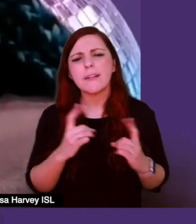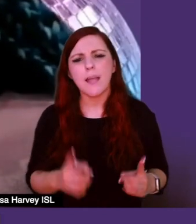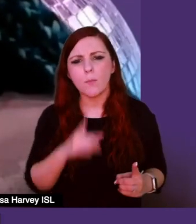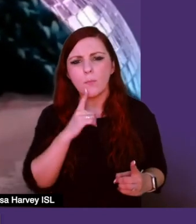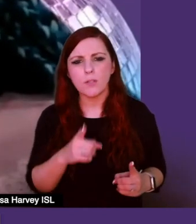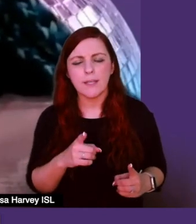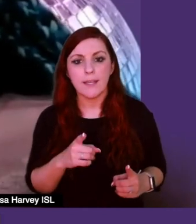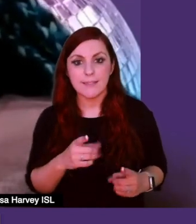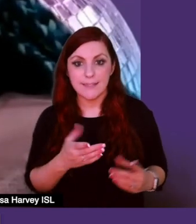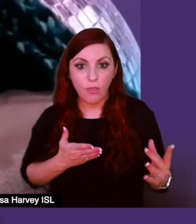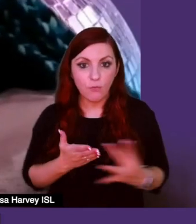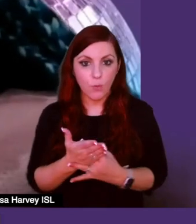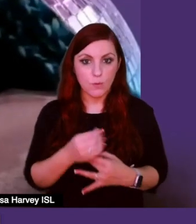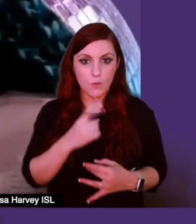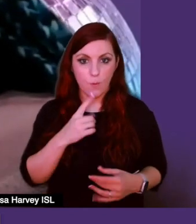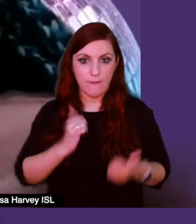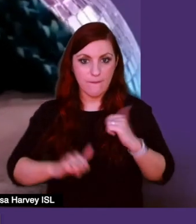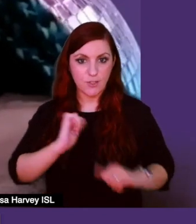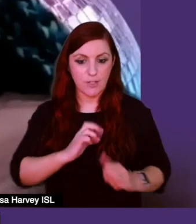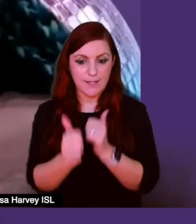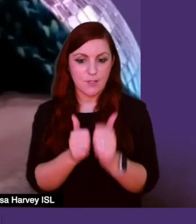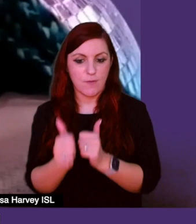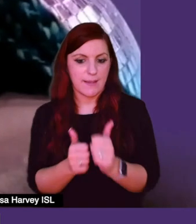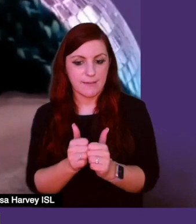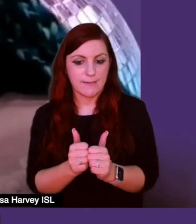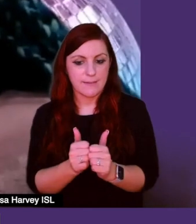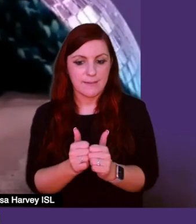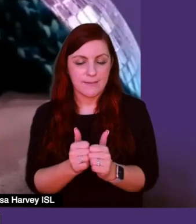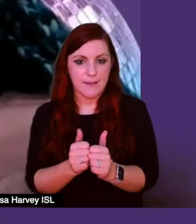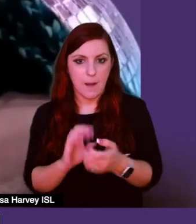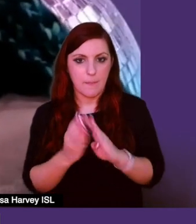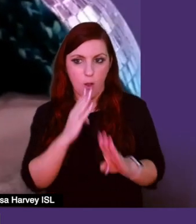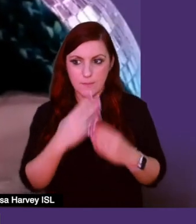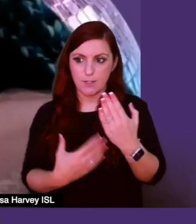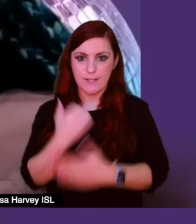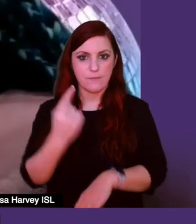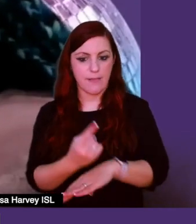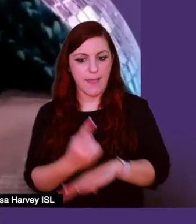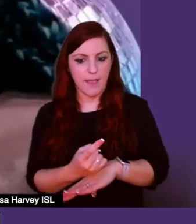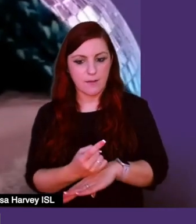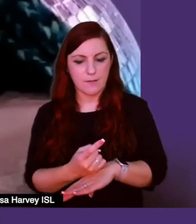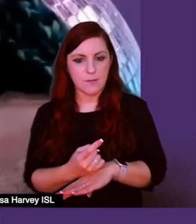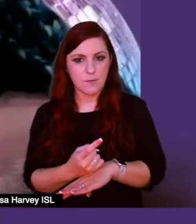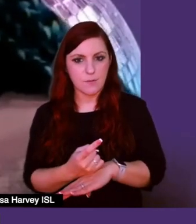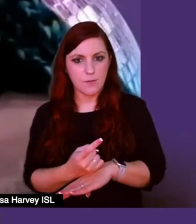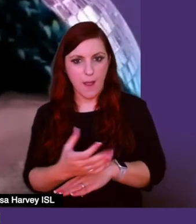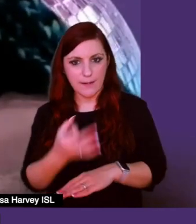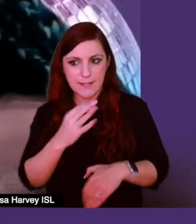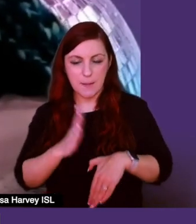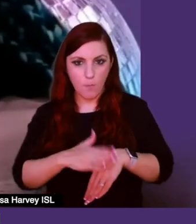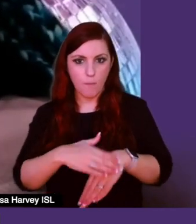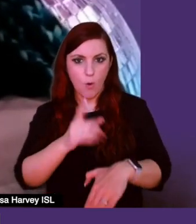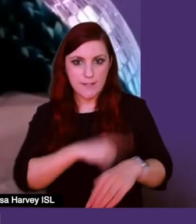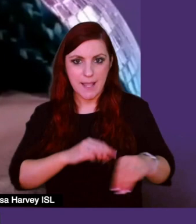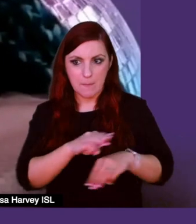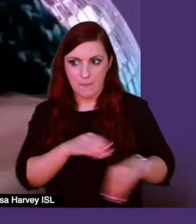like educate the fashion industry. So we have more disabled models, clothes more adapted for